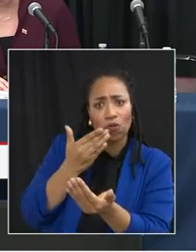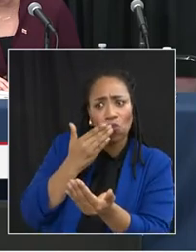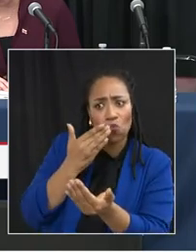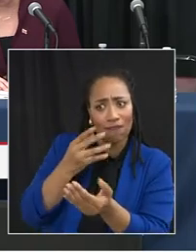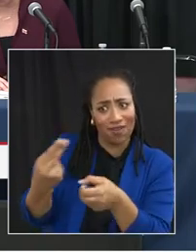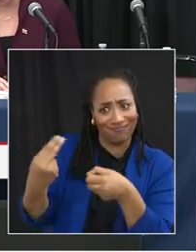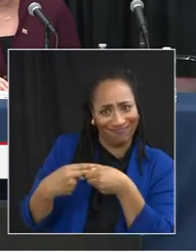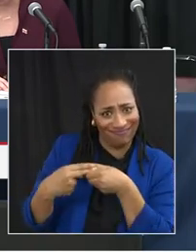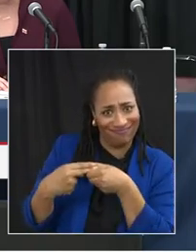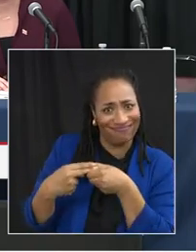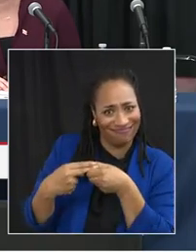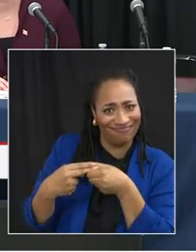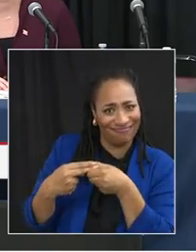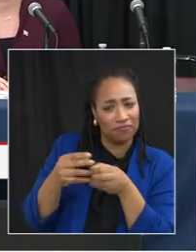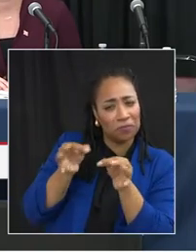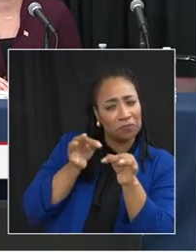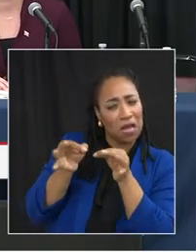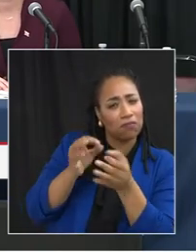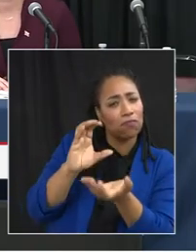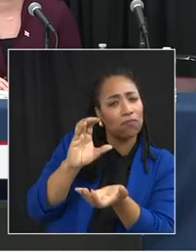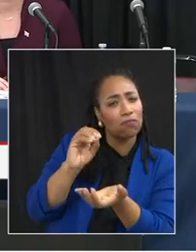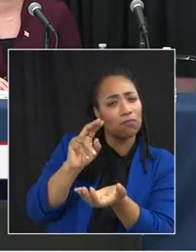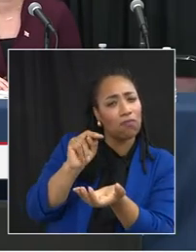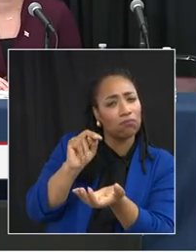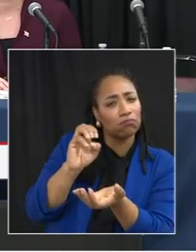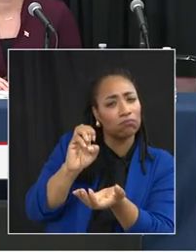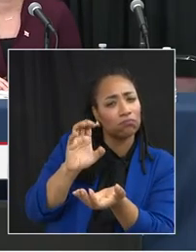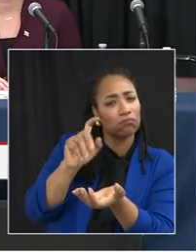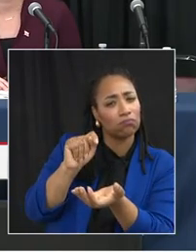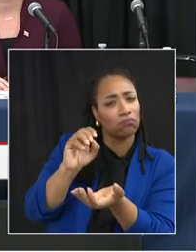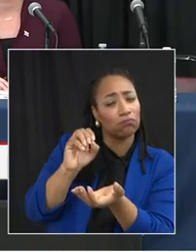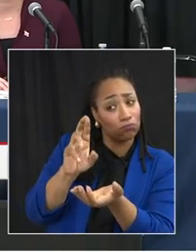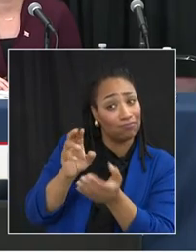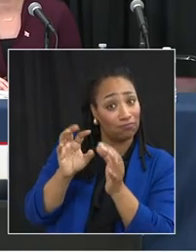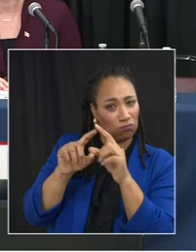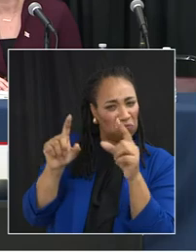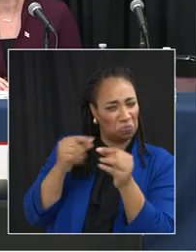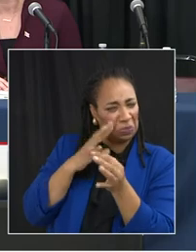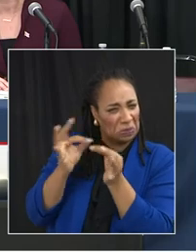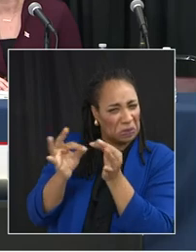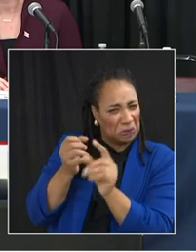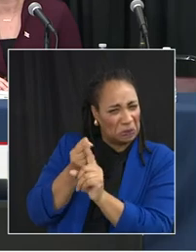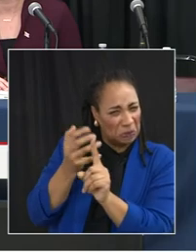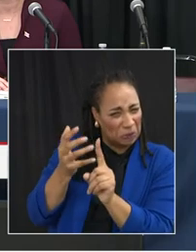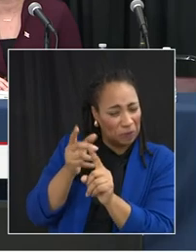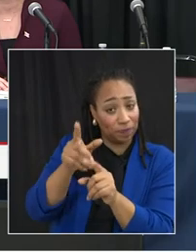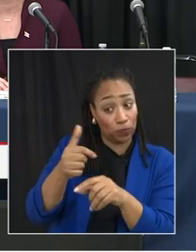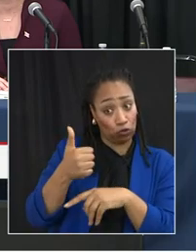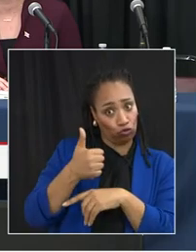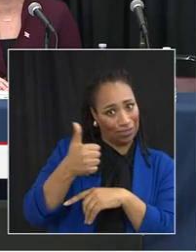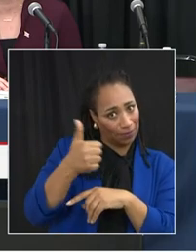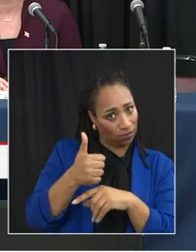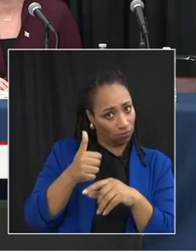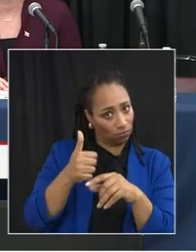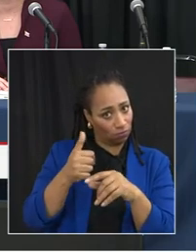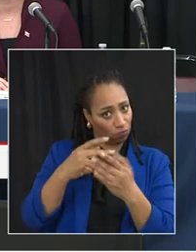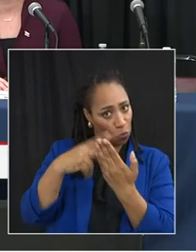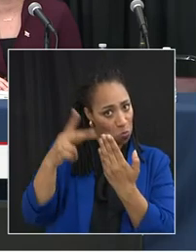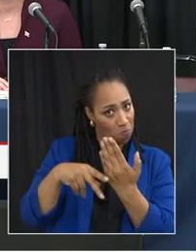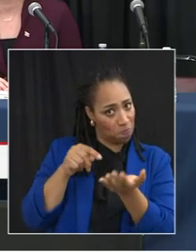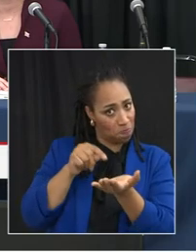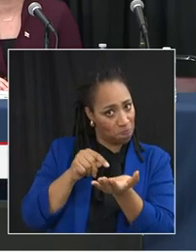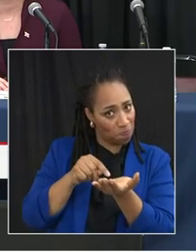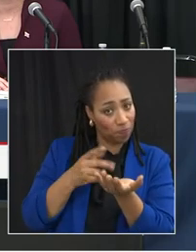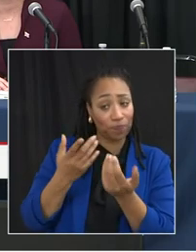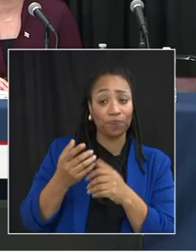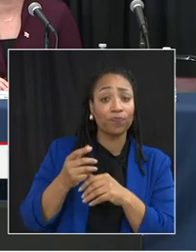Connector Card. It is our transportation program where seniors, based on your income eligibility, can